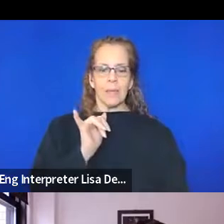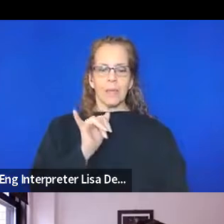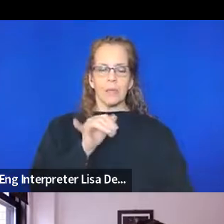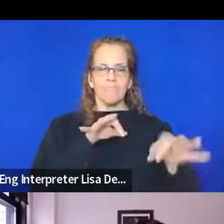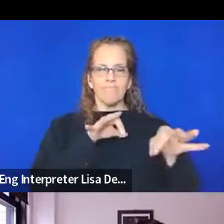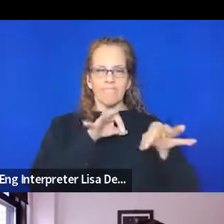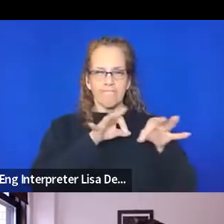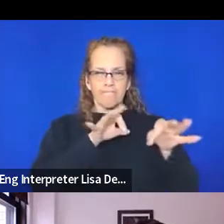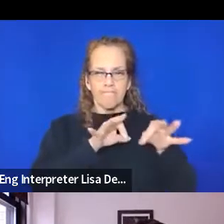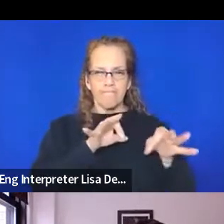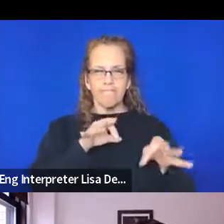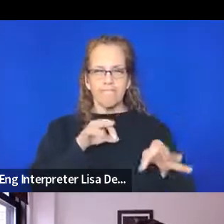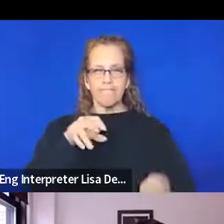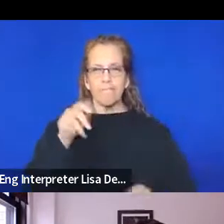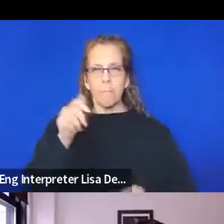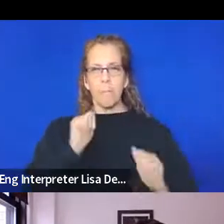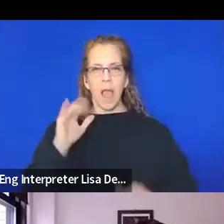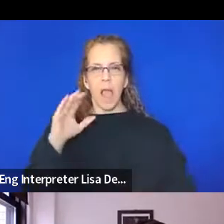we have